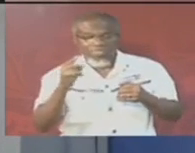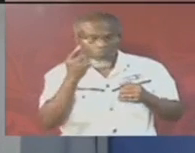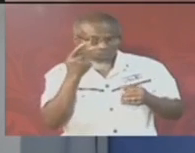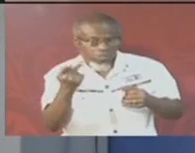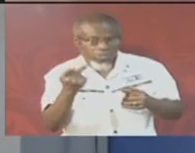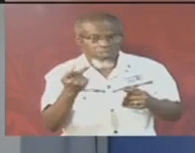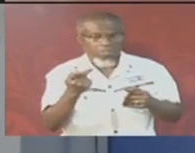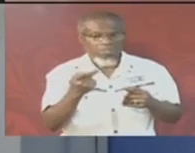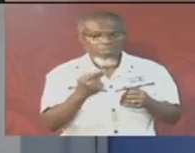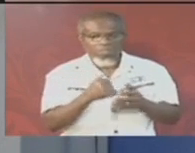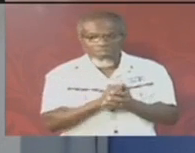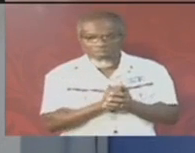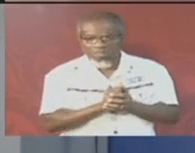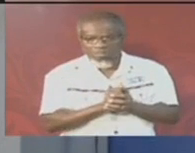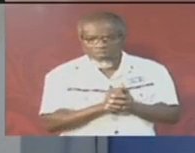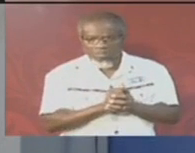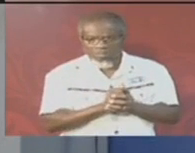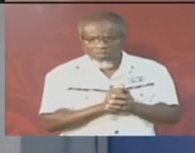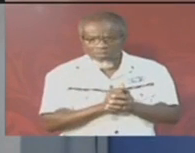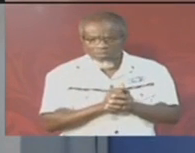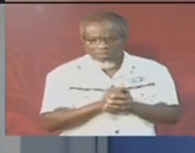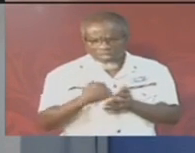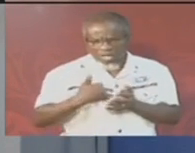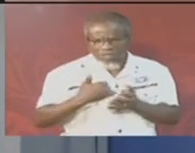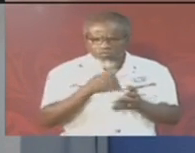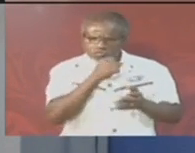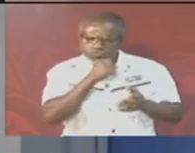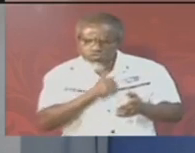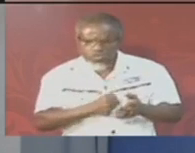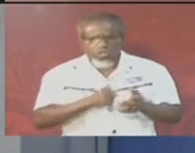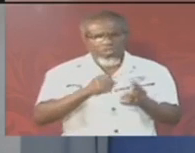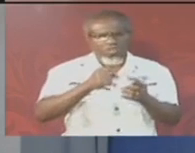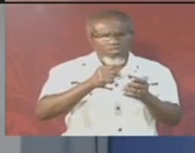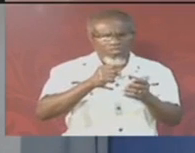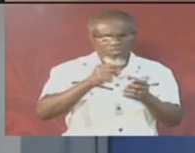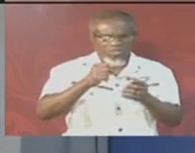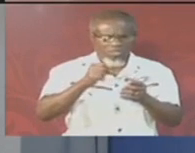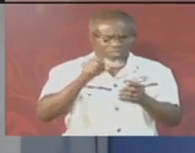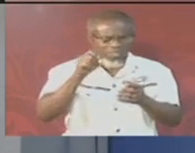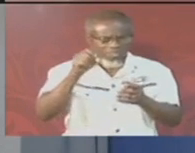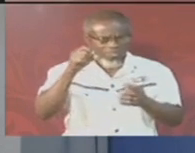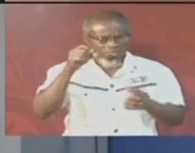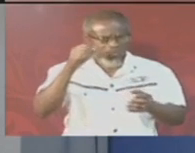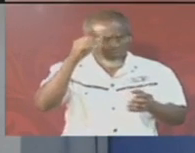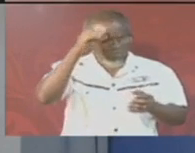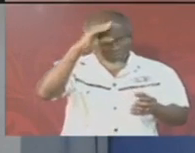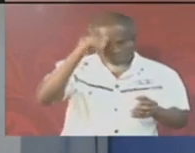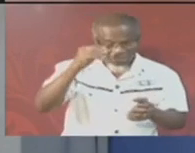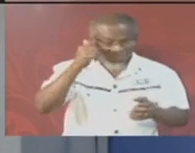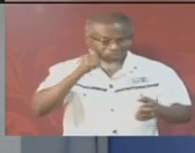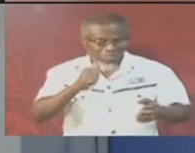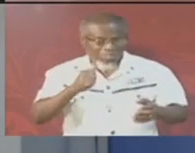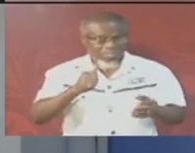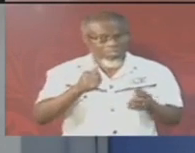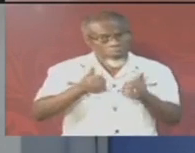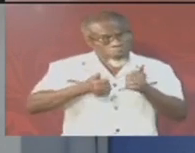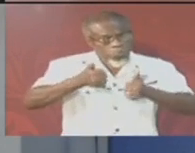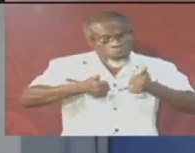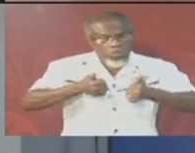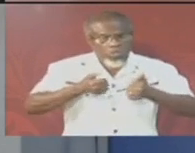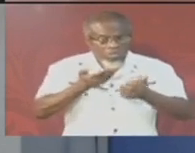data, but yet disaggregated a little more by age, group, and sex for the chronic diseases that